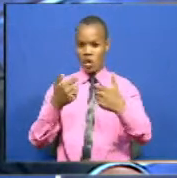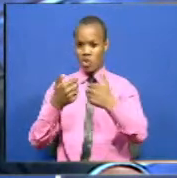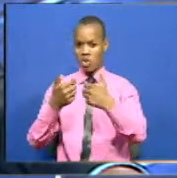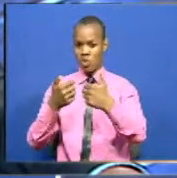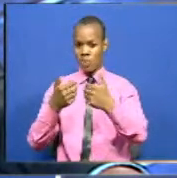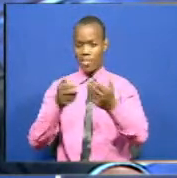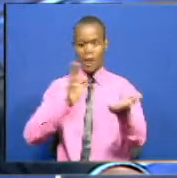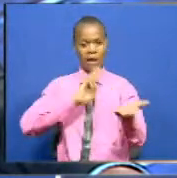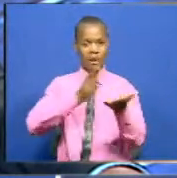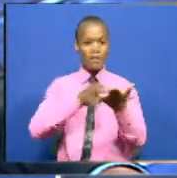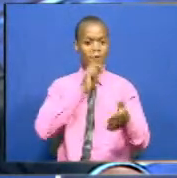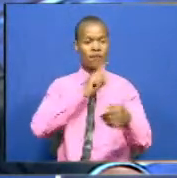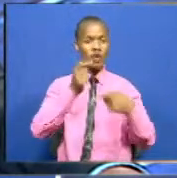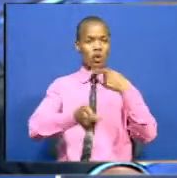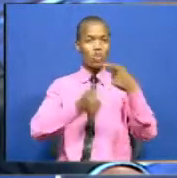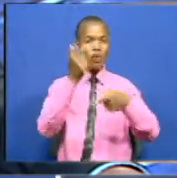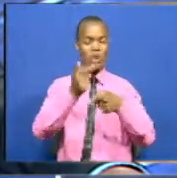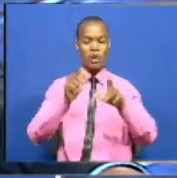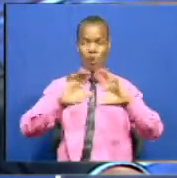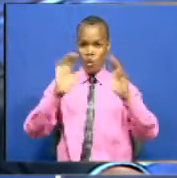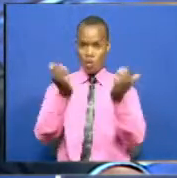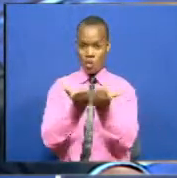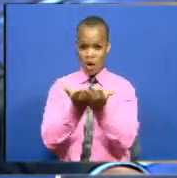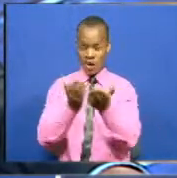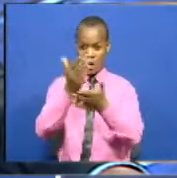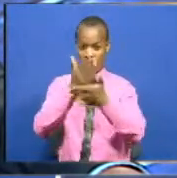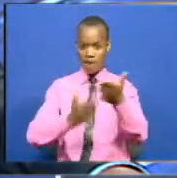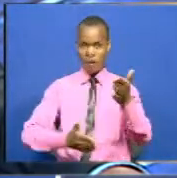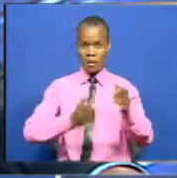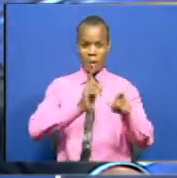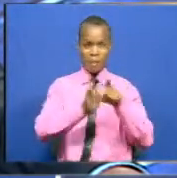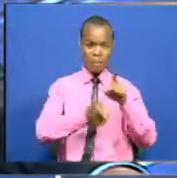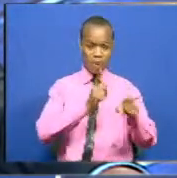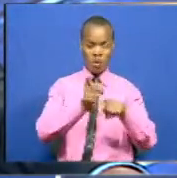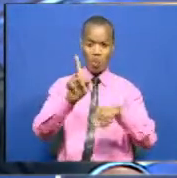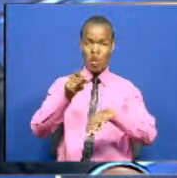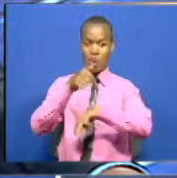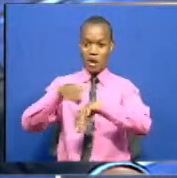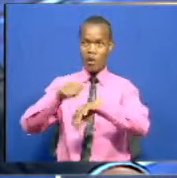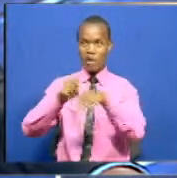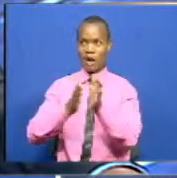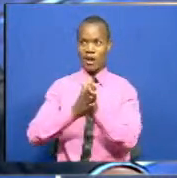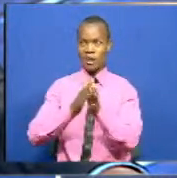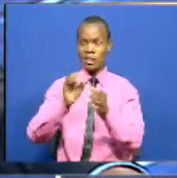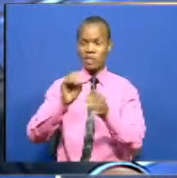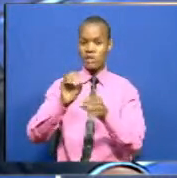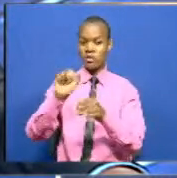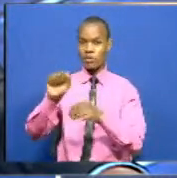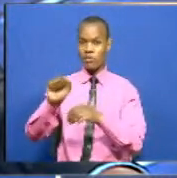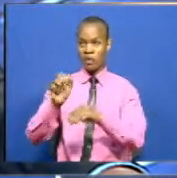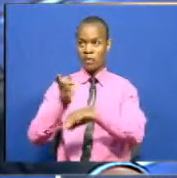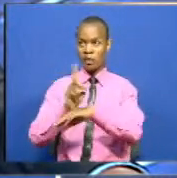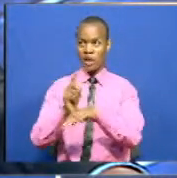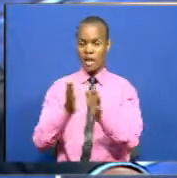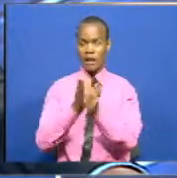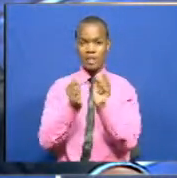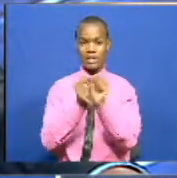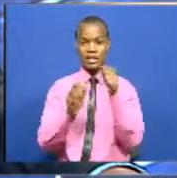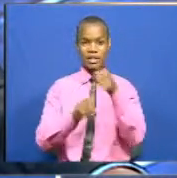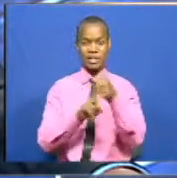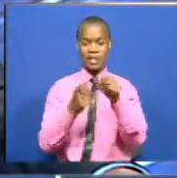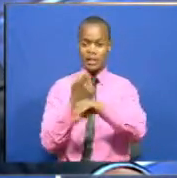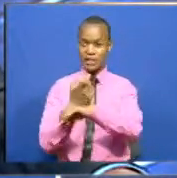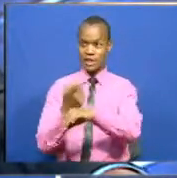has won the World Half Marathon in 1 hour, 5 minutes and 16 seconds. Of course,